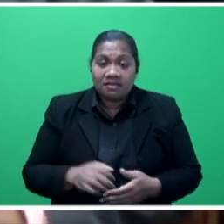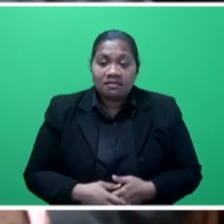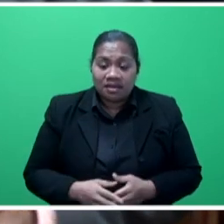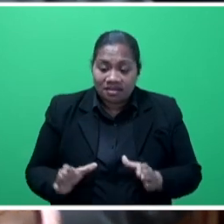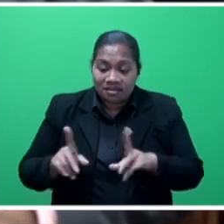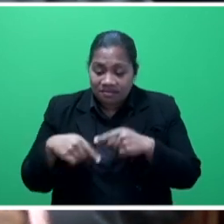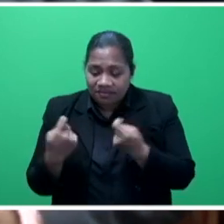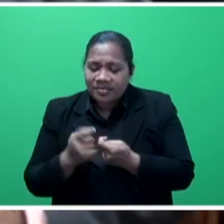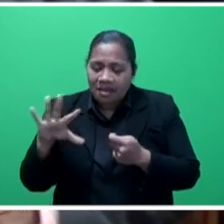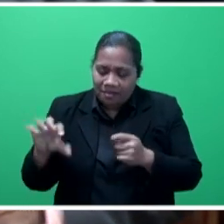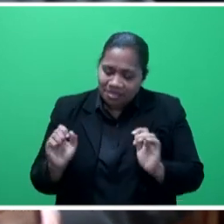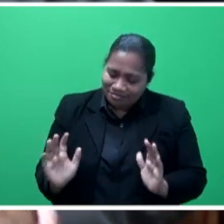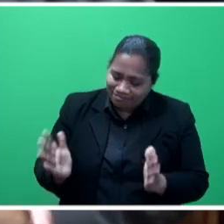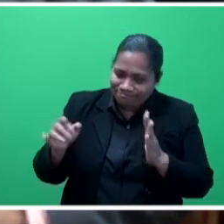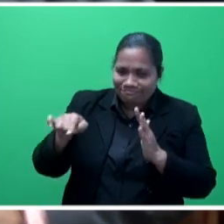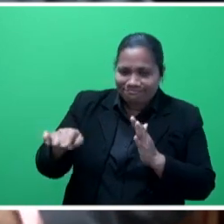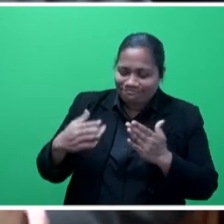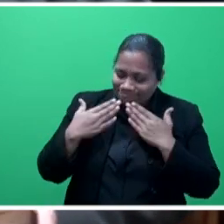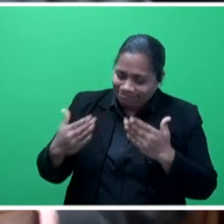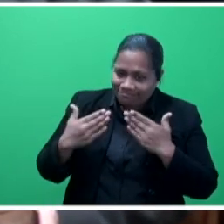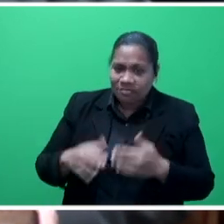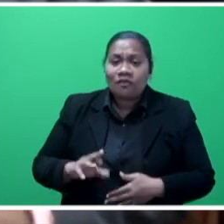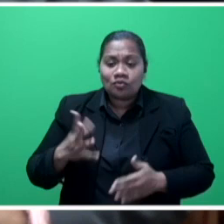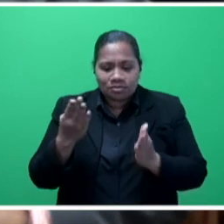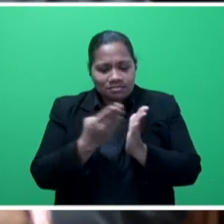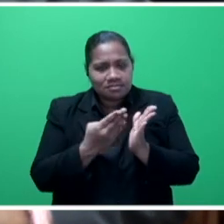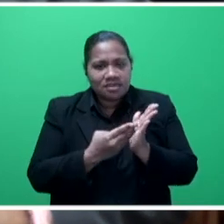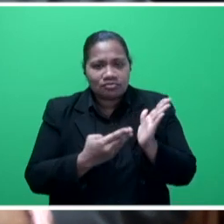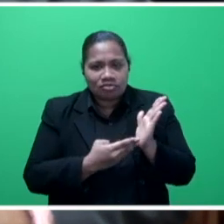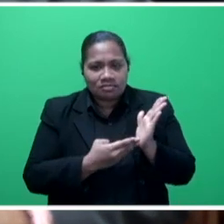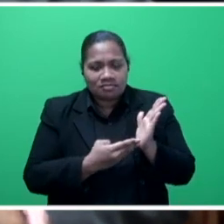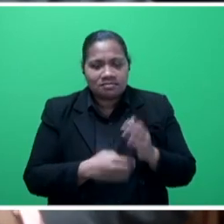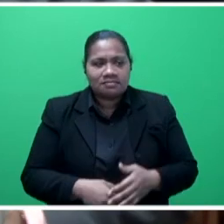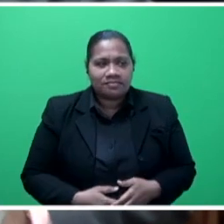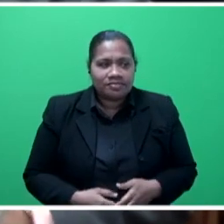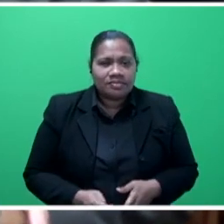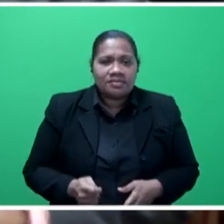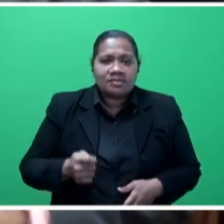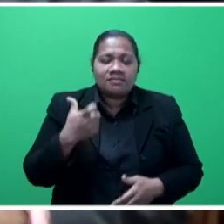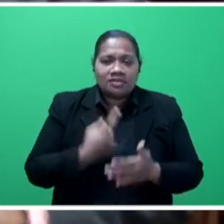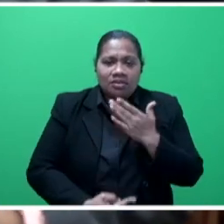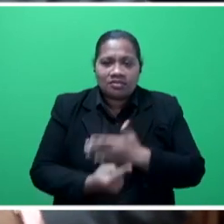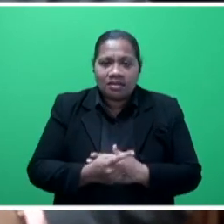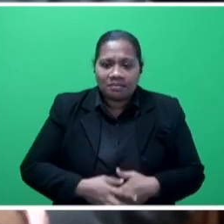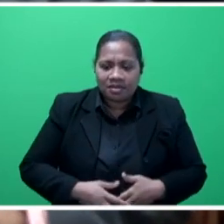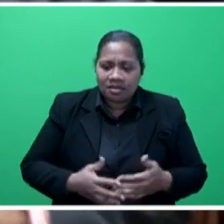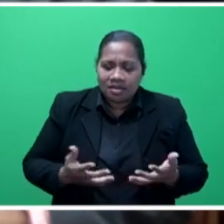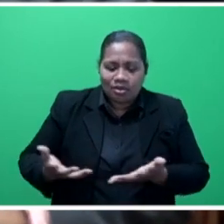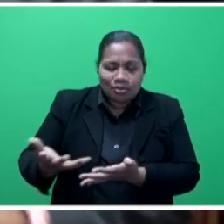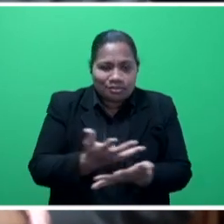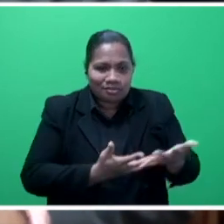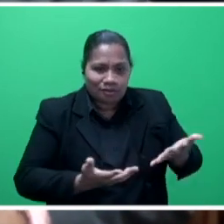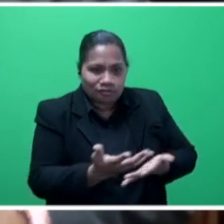a responsible, compassionate and forward-looking budget drawn after a countrywide consultation.